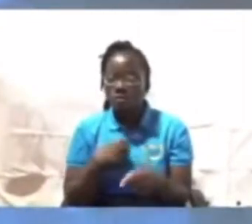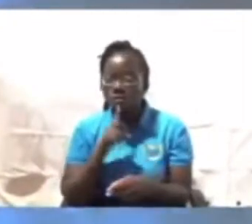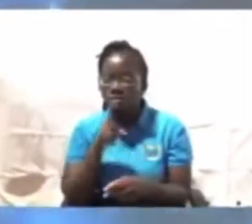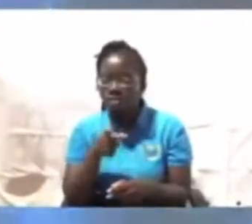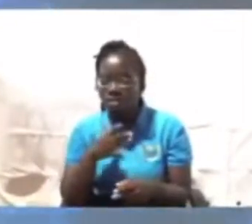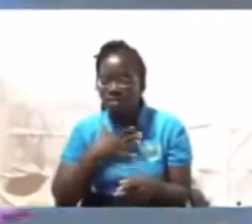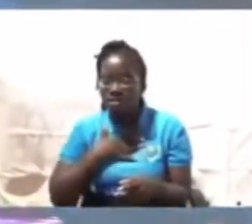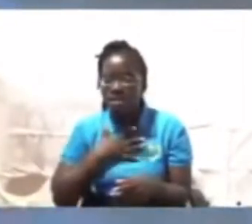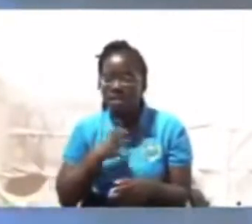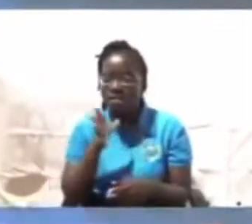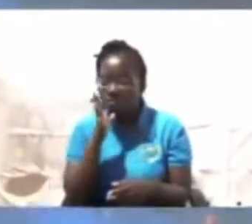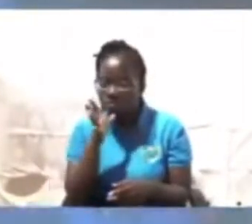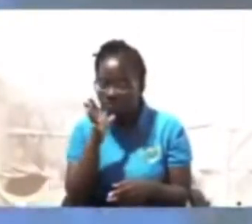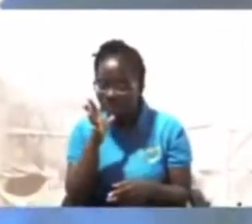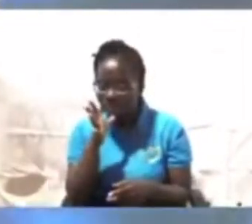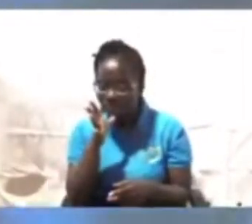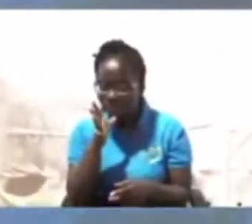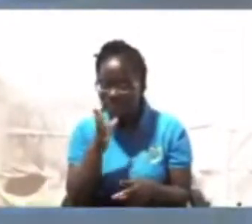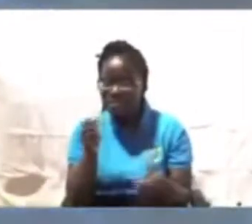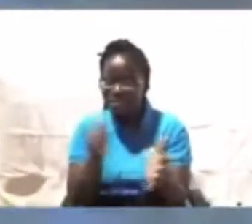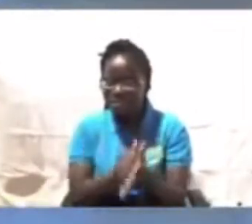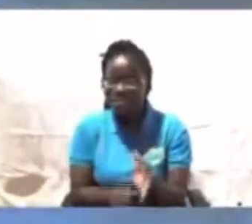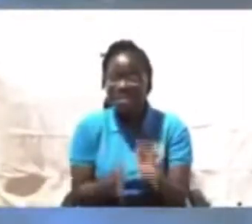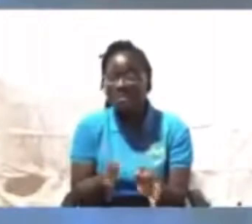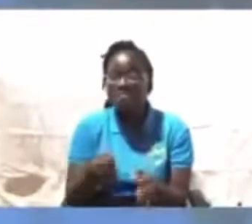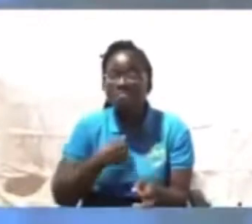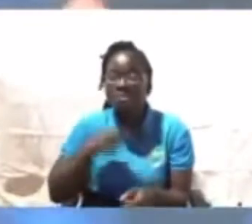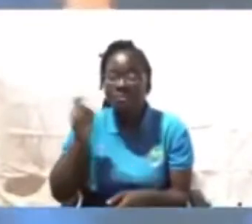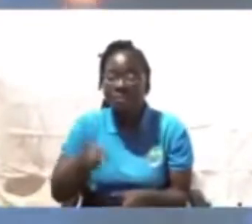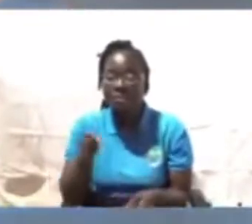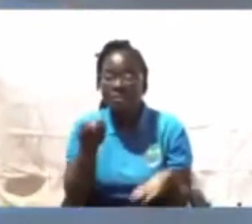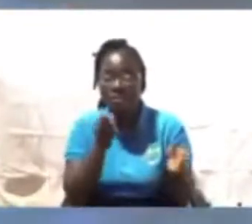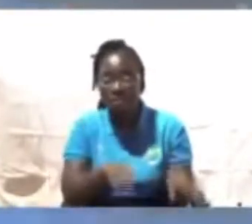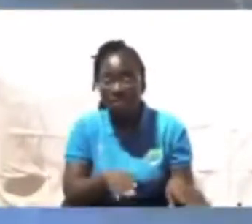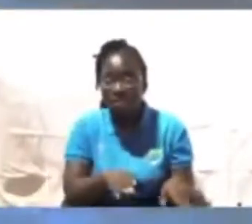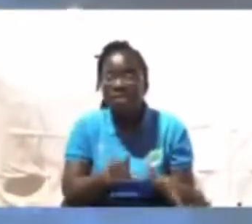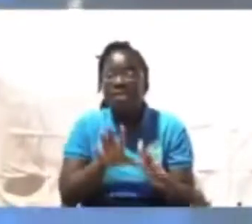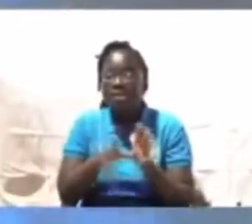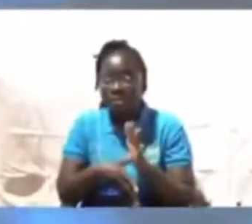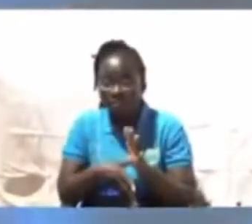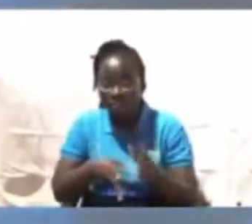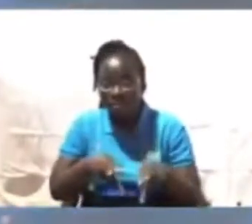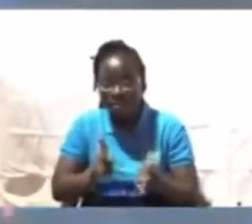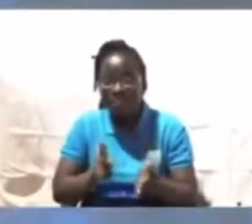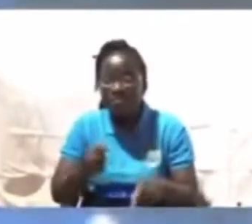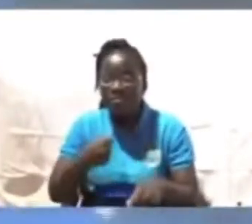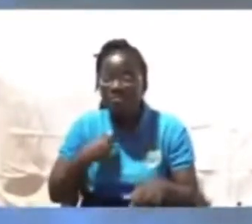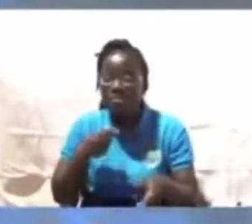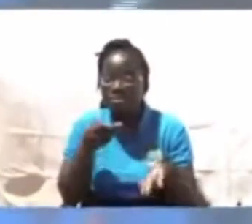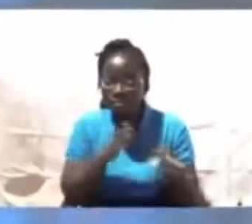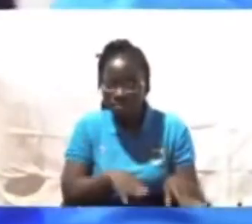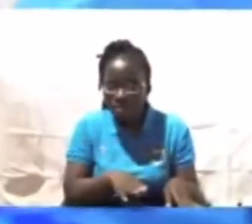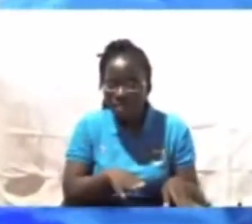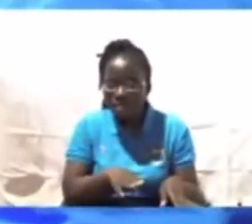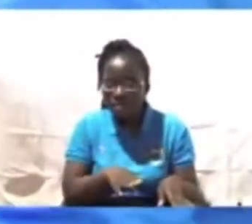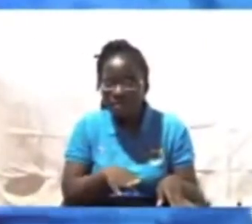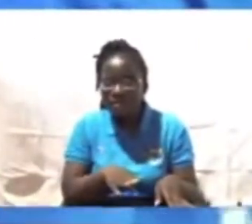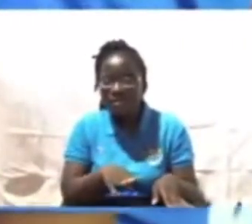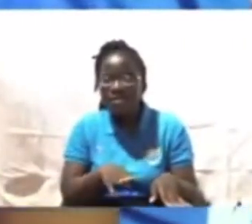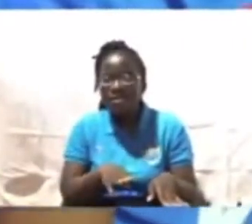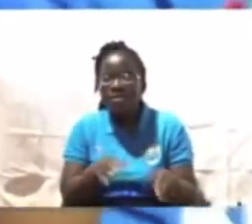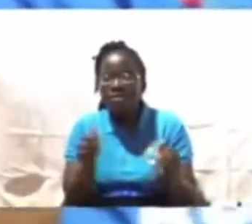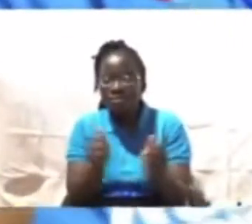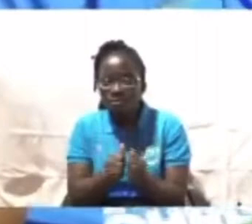oma mi mwunda kriswa nasi. If you say, oma, oma, ayinfuna omwe chumuno, oma